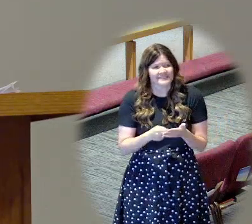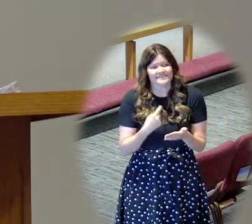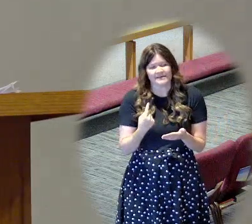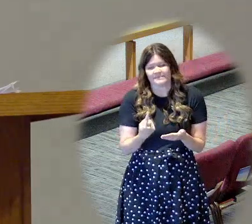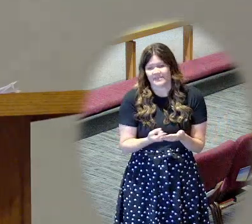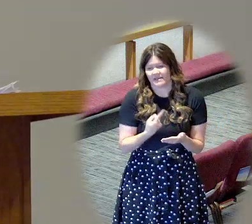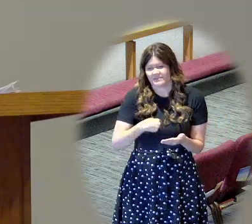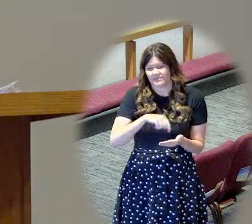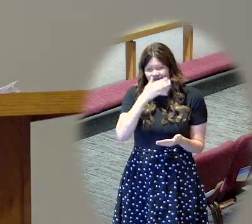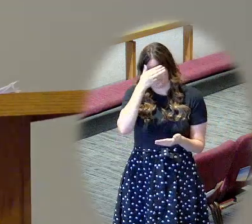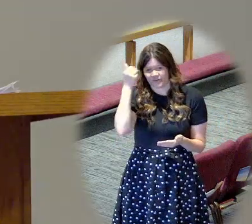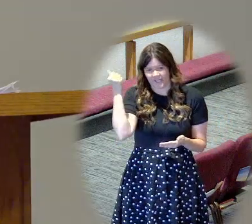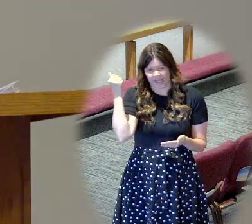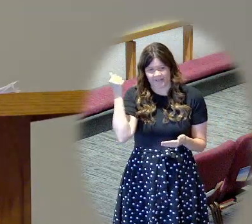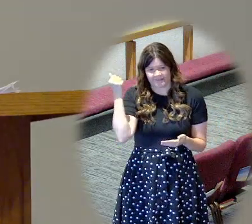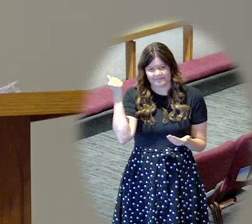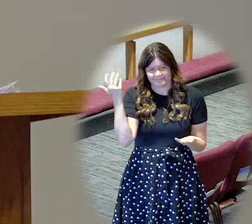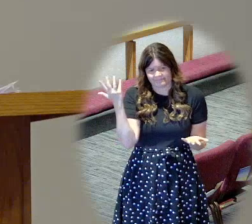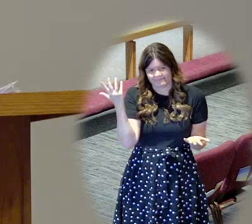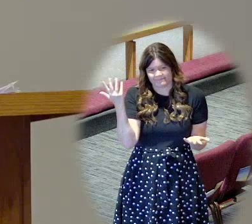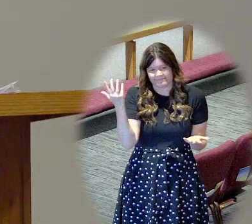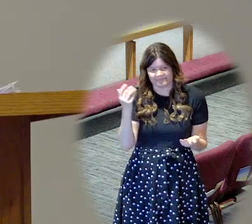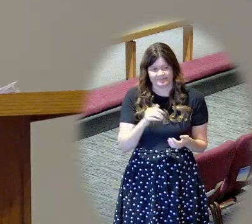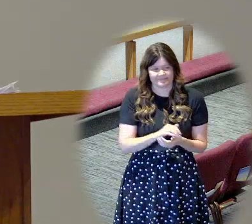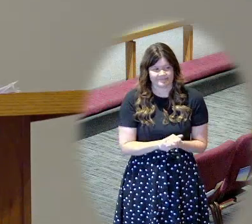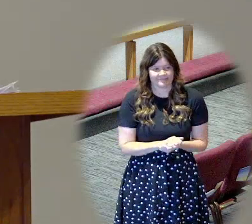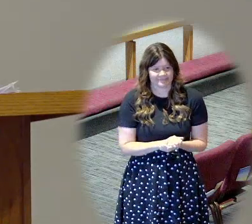Sometimes we forget.